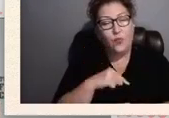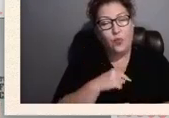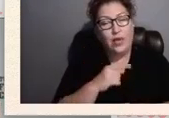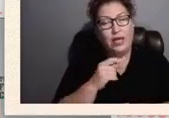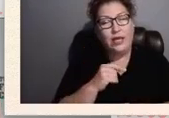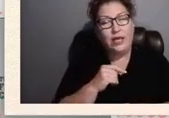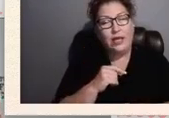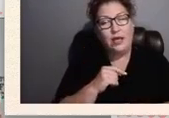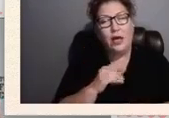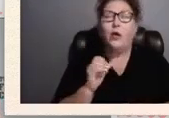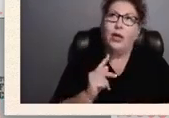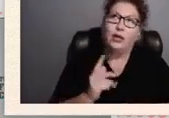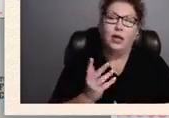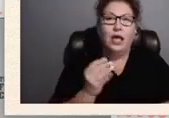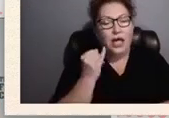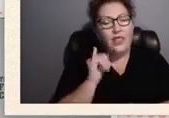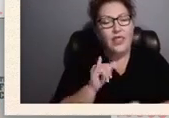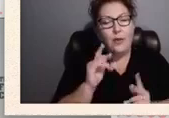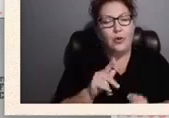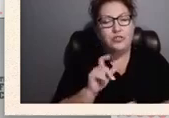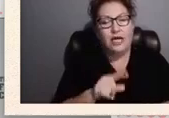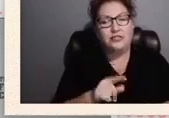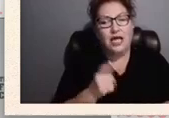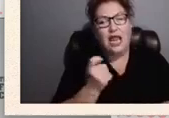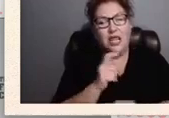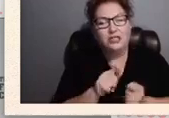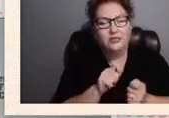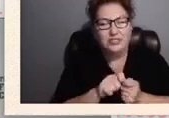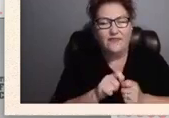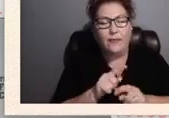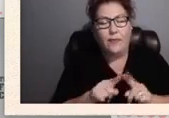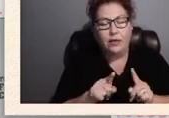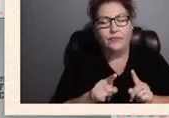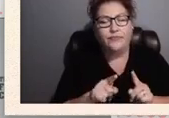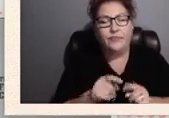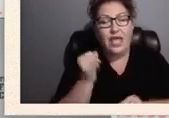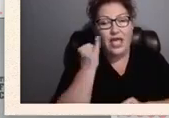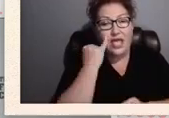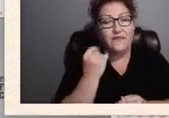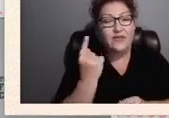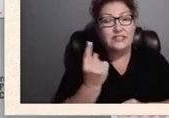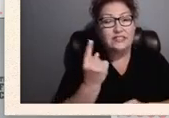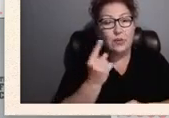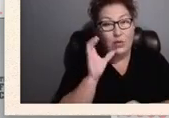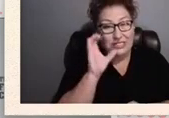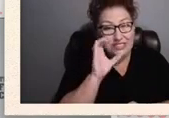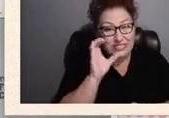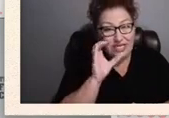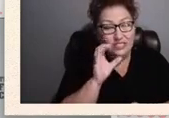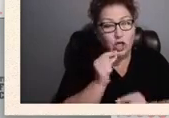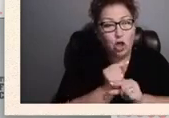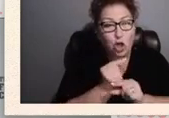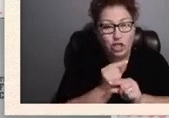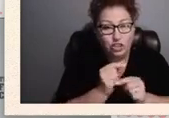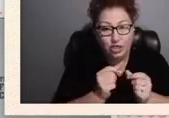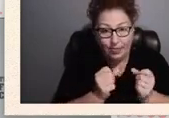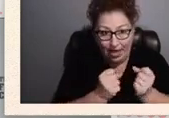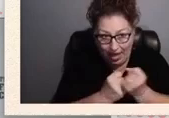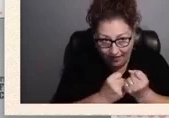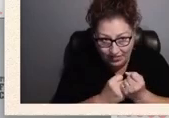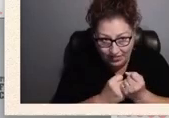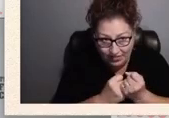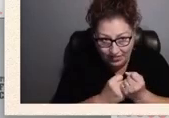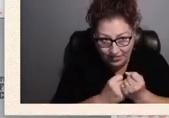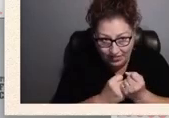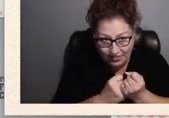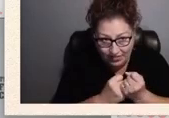okay, so this person's asking this question a little specific, but if someone seeks a guardianship advocacy, could the court grant a